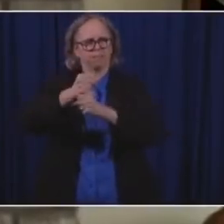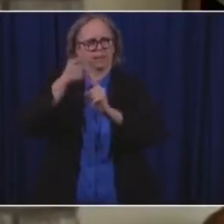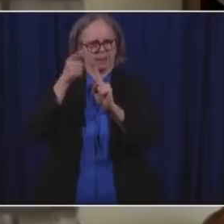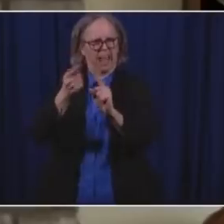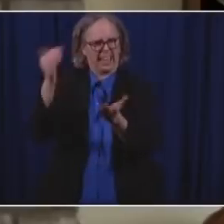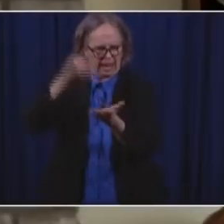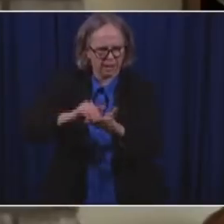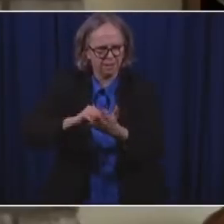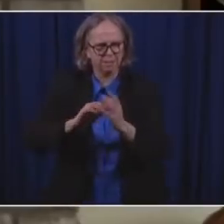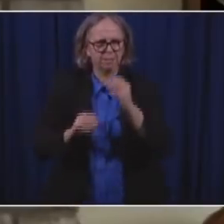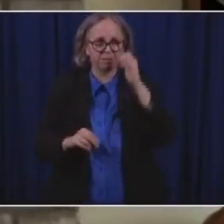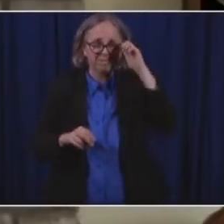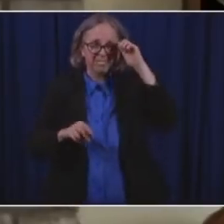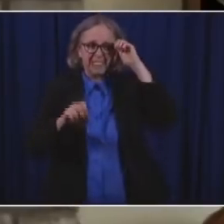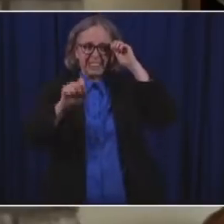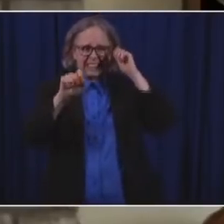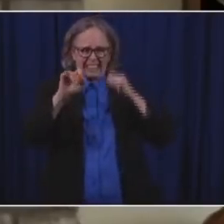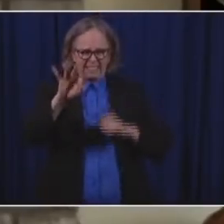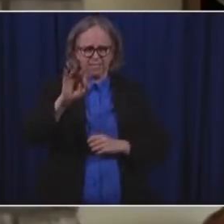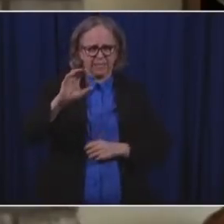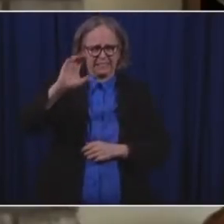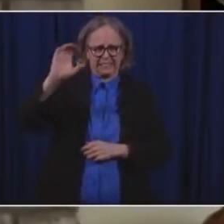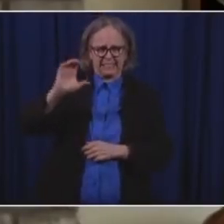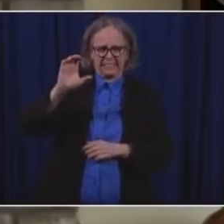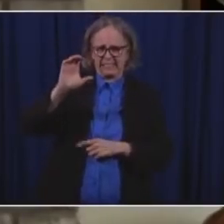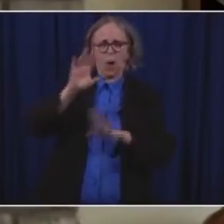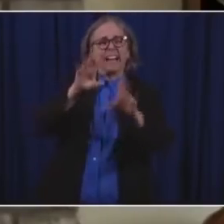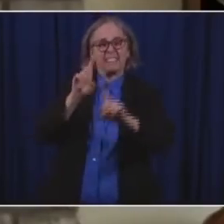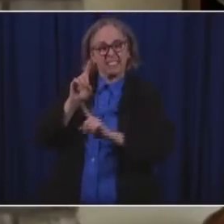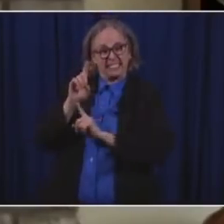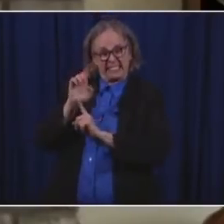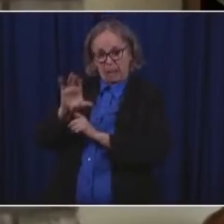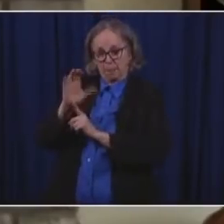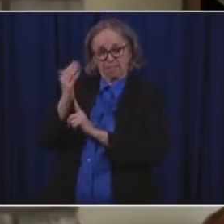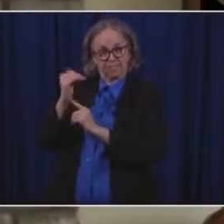if this comes out on December 15th, by